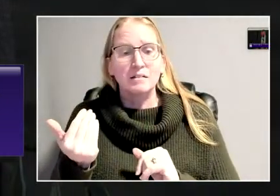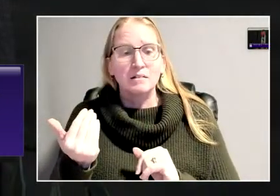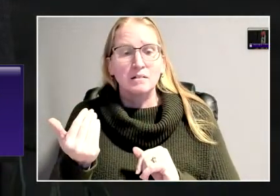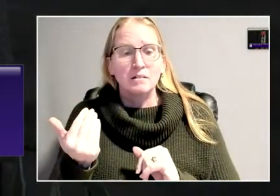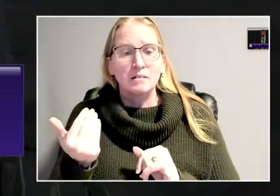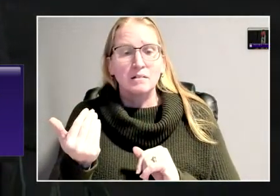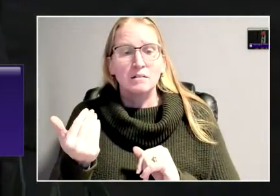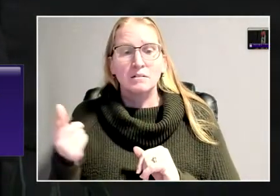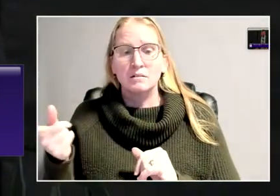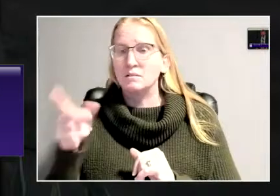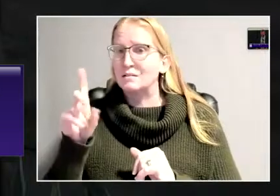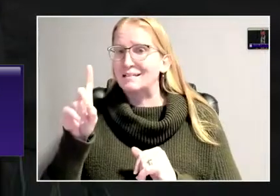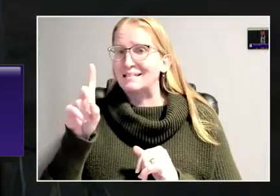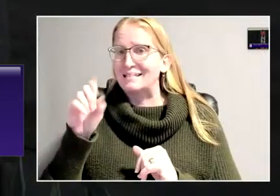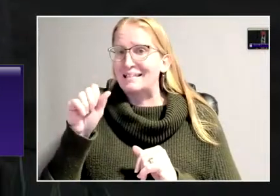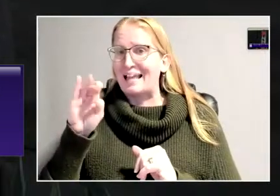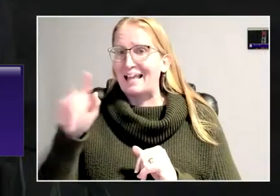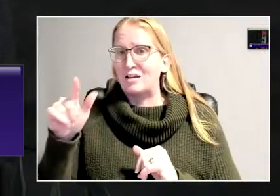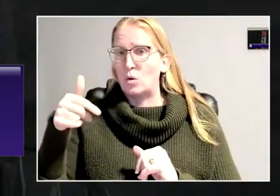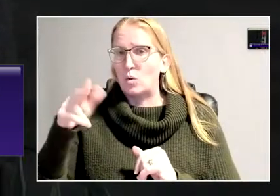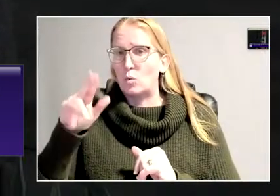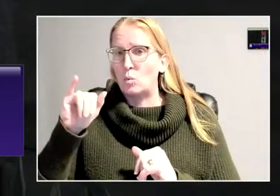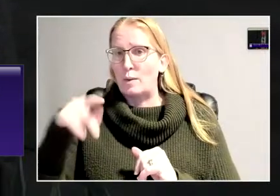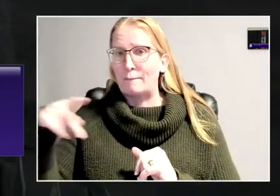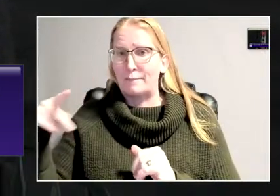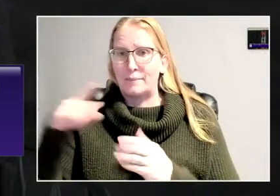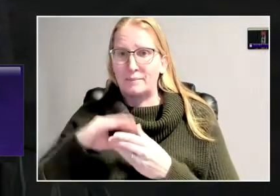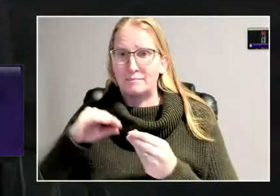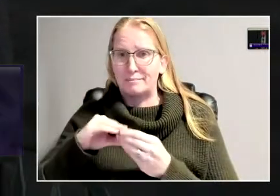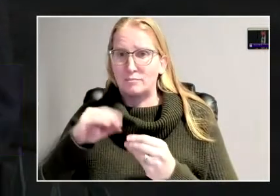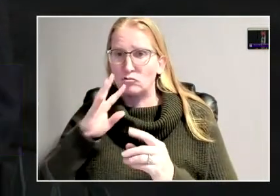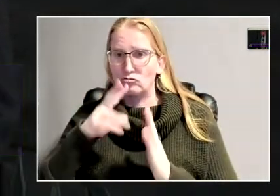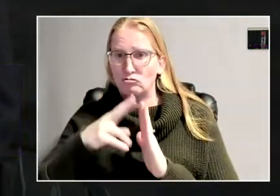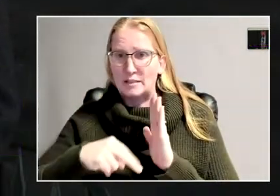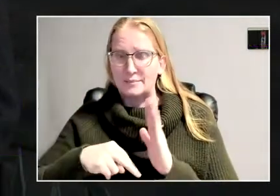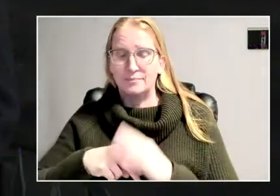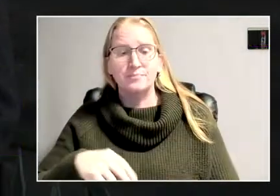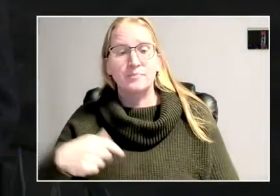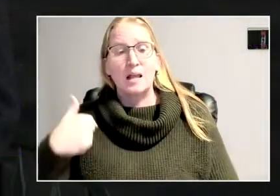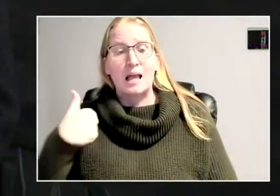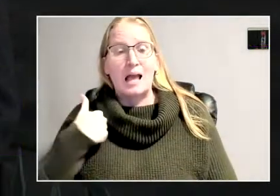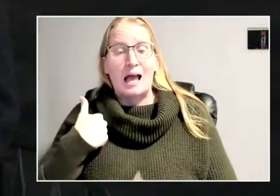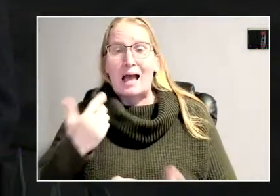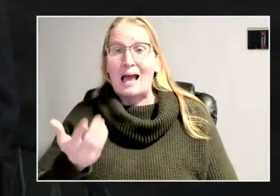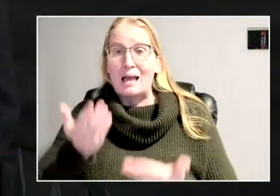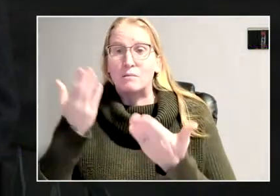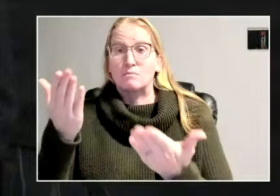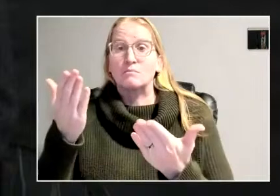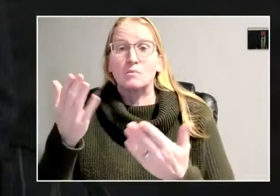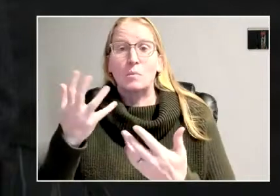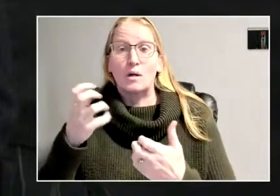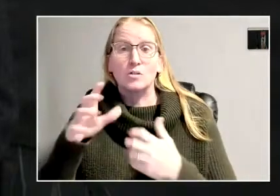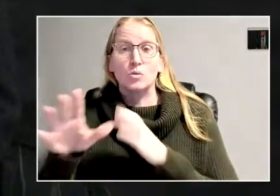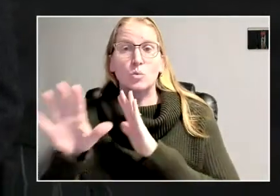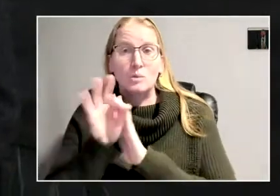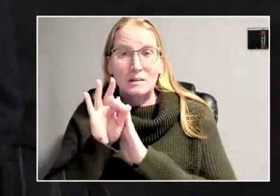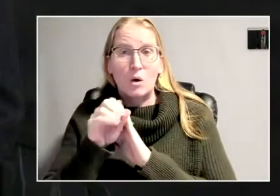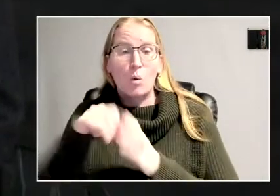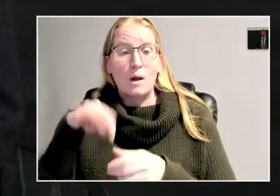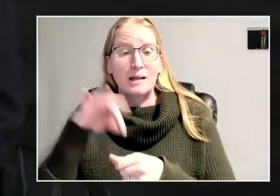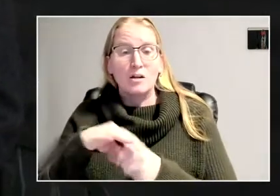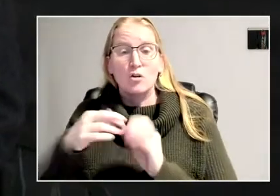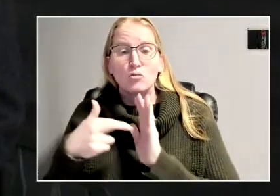recognizes Daniel quip thank you I move to elect or appoint representatives to serve on the